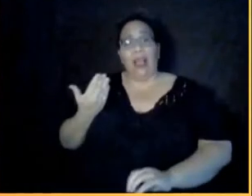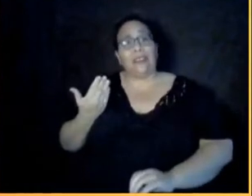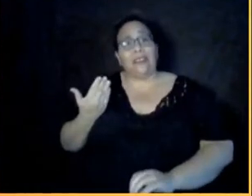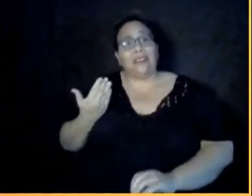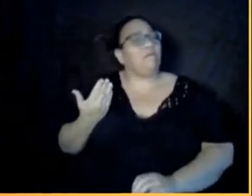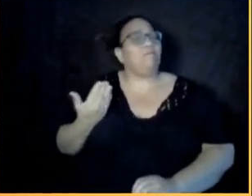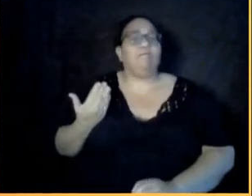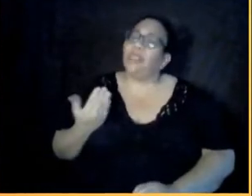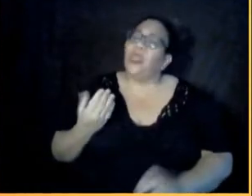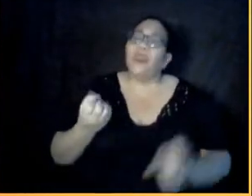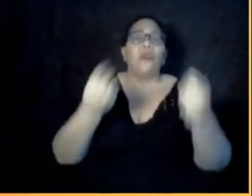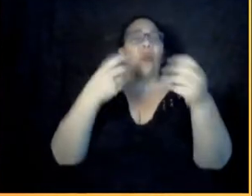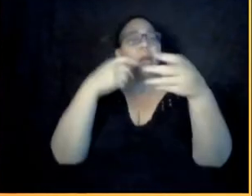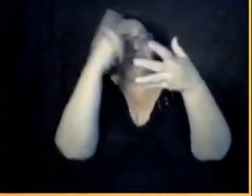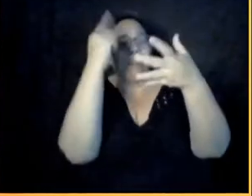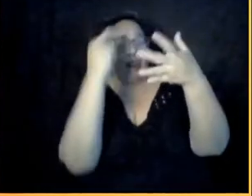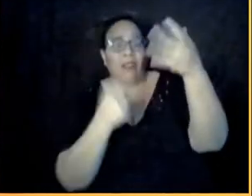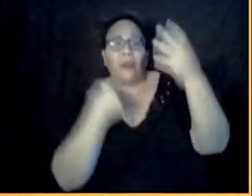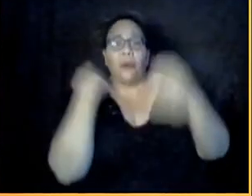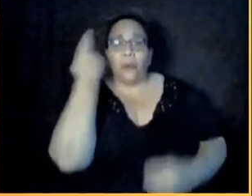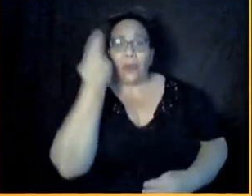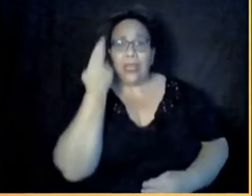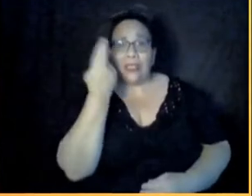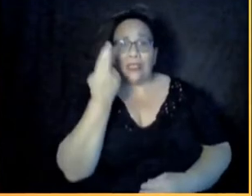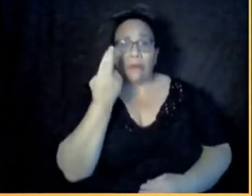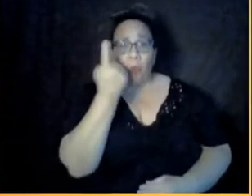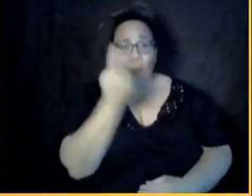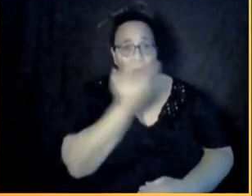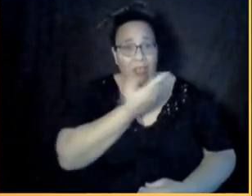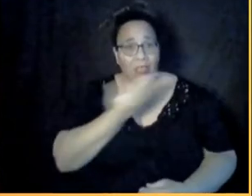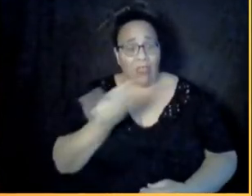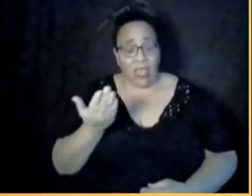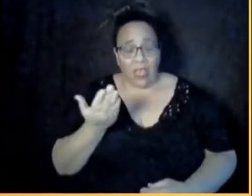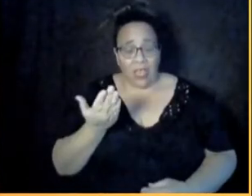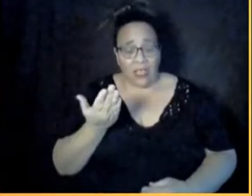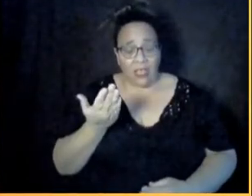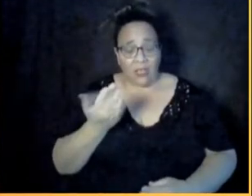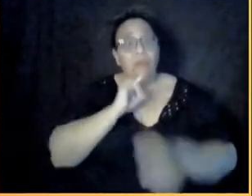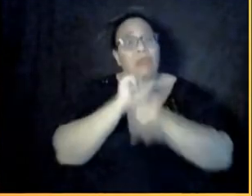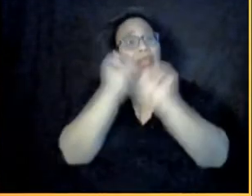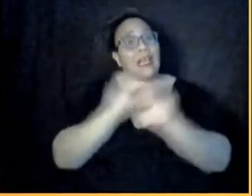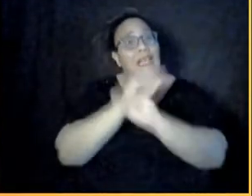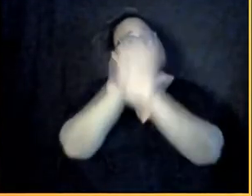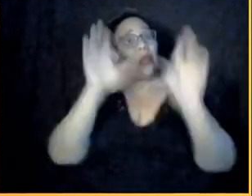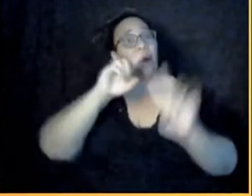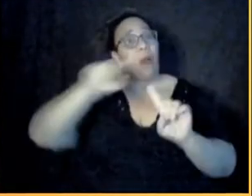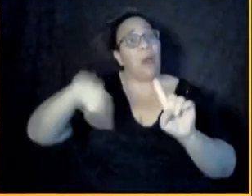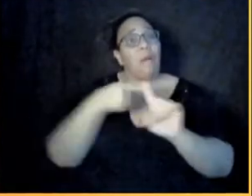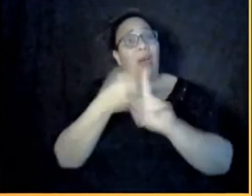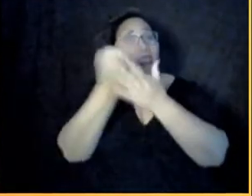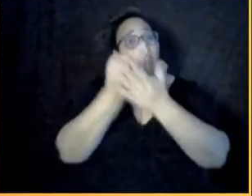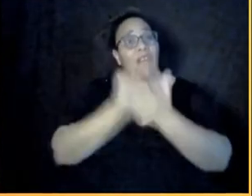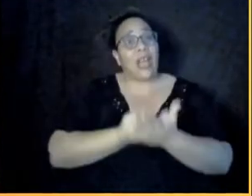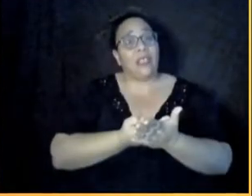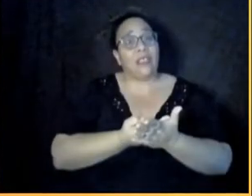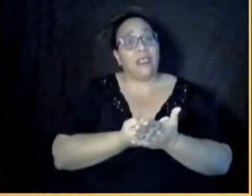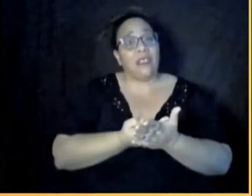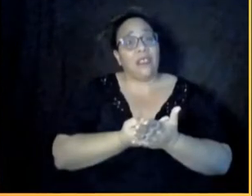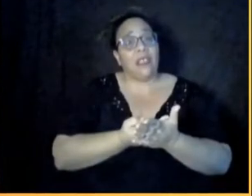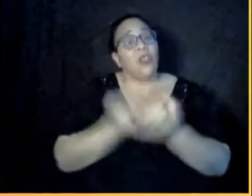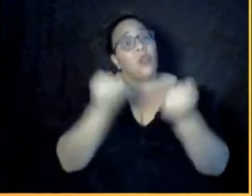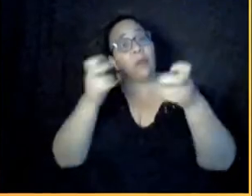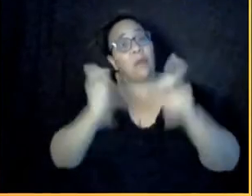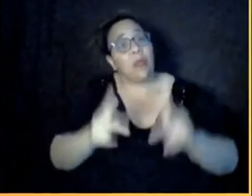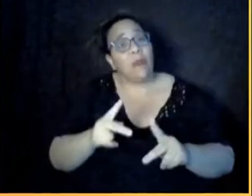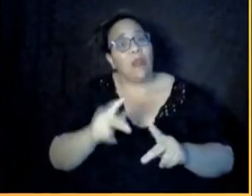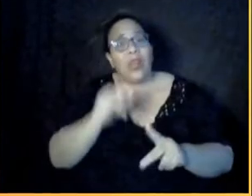many reasons for that. But one of the things that is clear about the facts that so many people are not